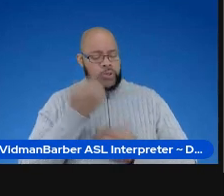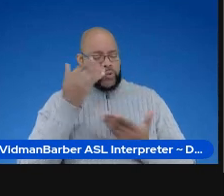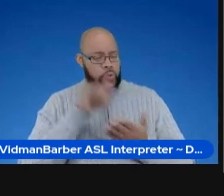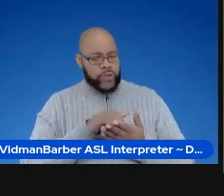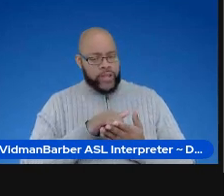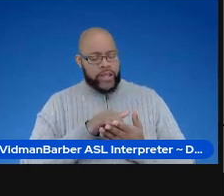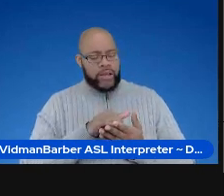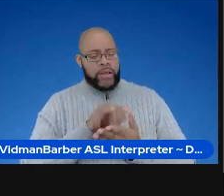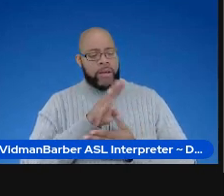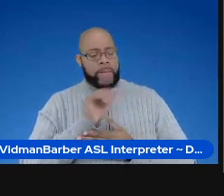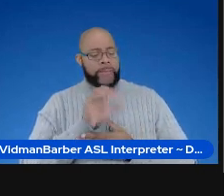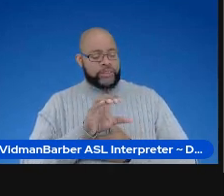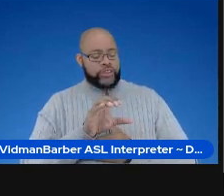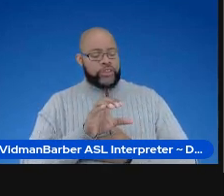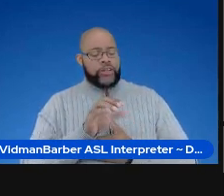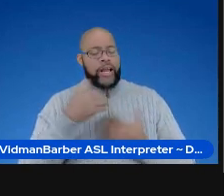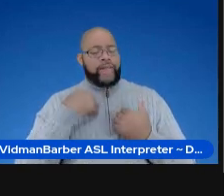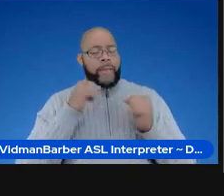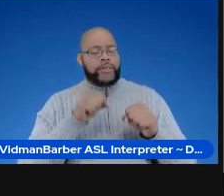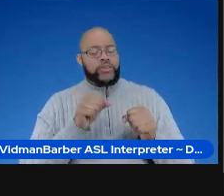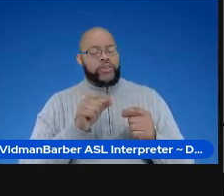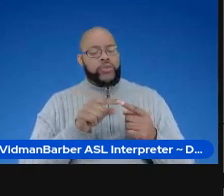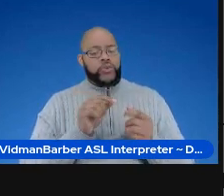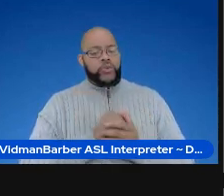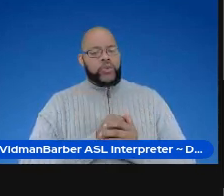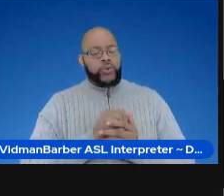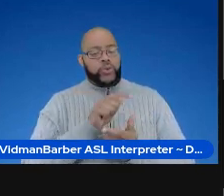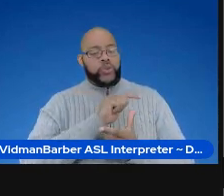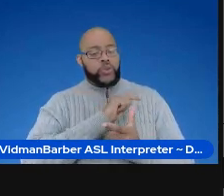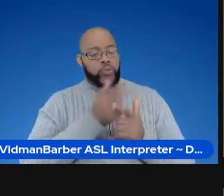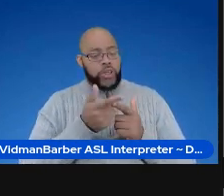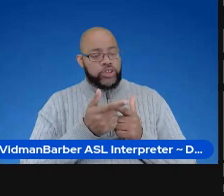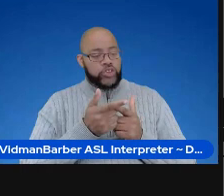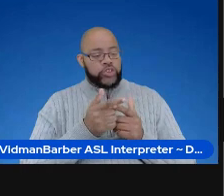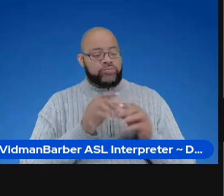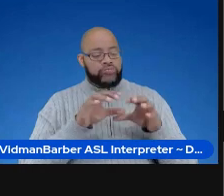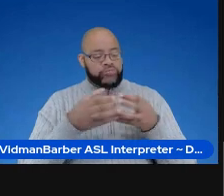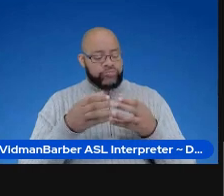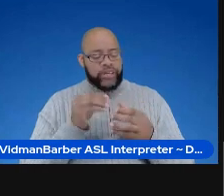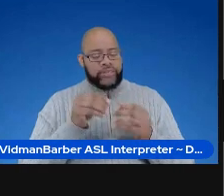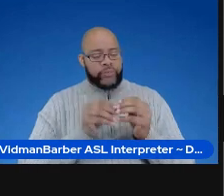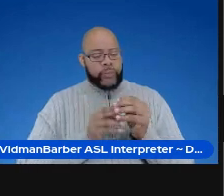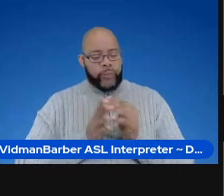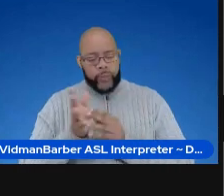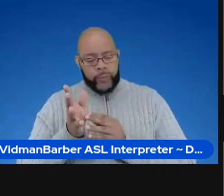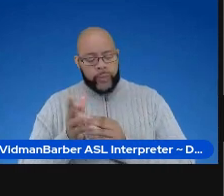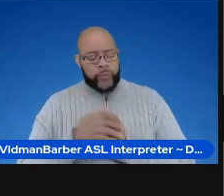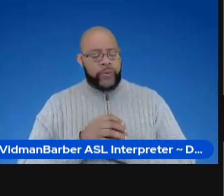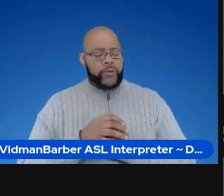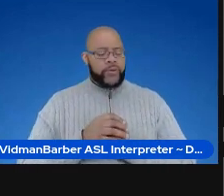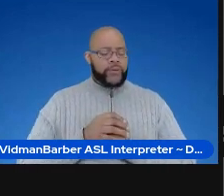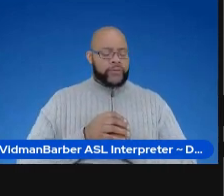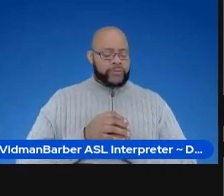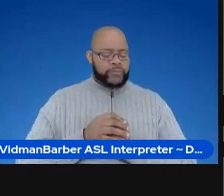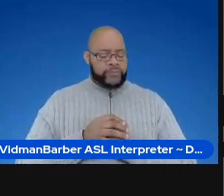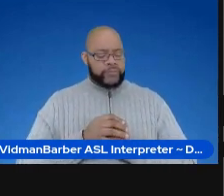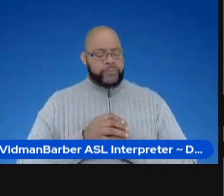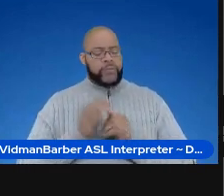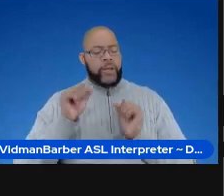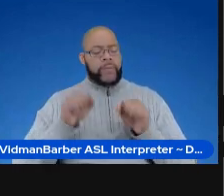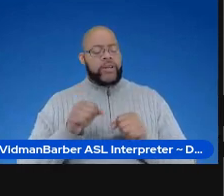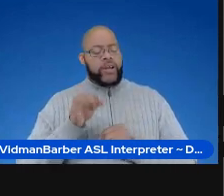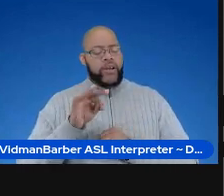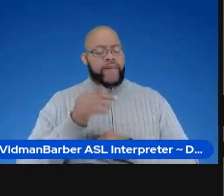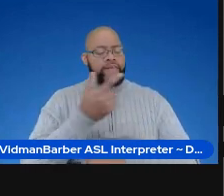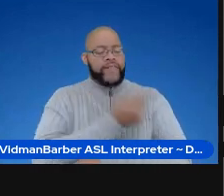the bacteria has the ability to switch its capsules and evade the ability of the